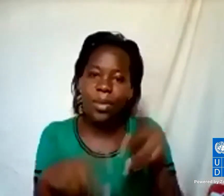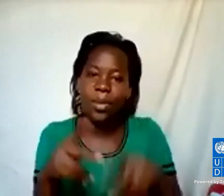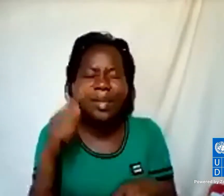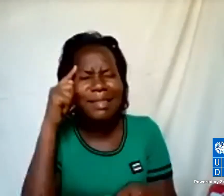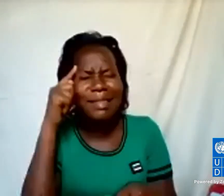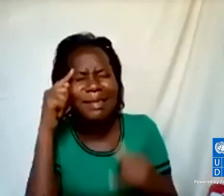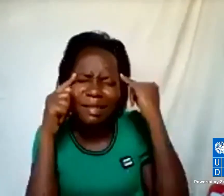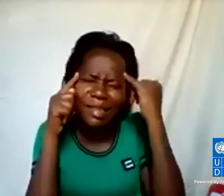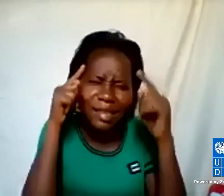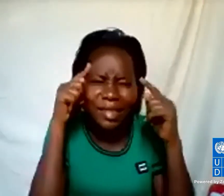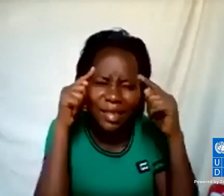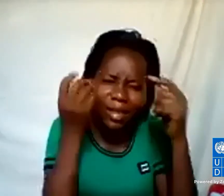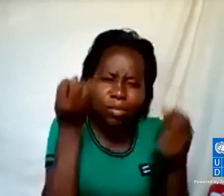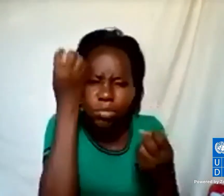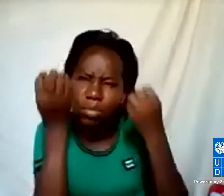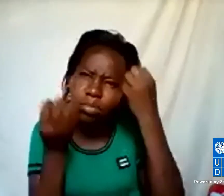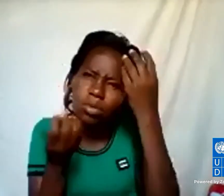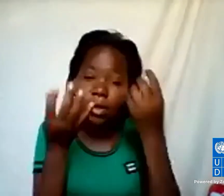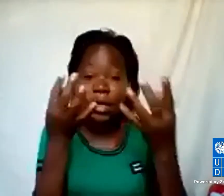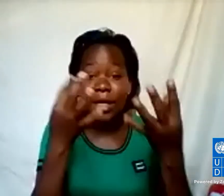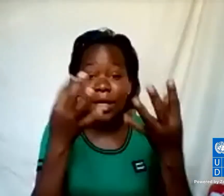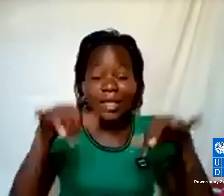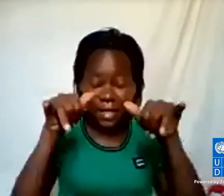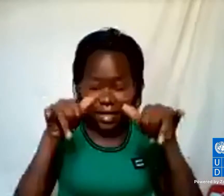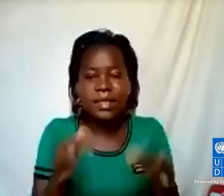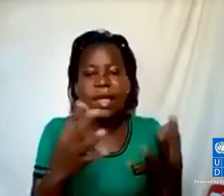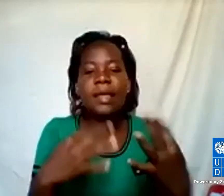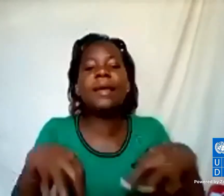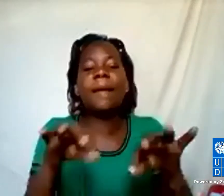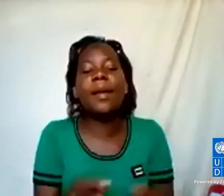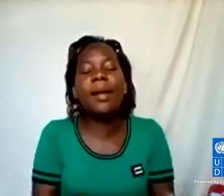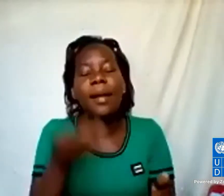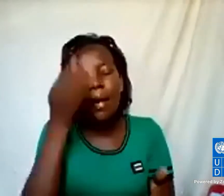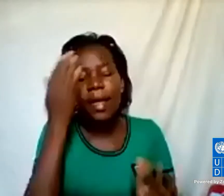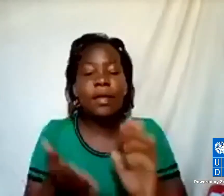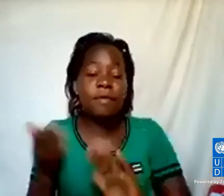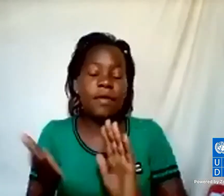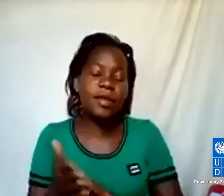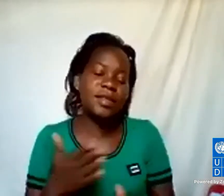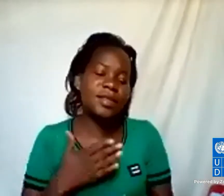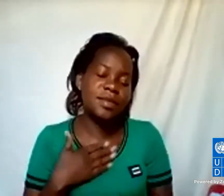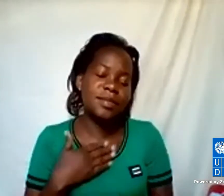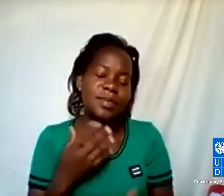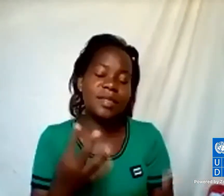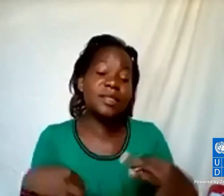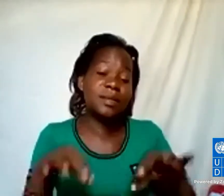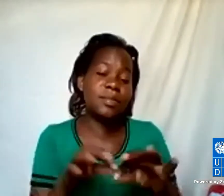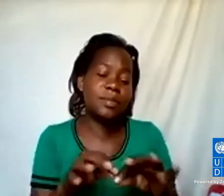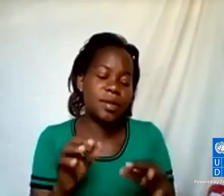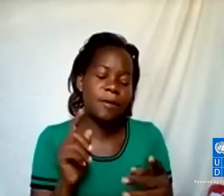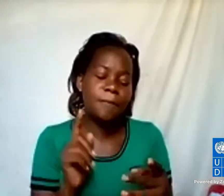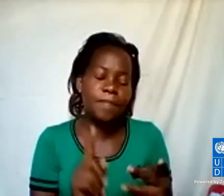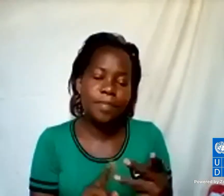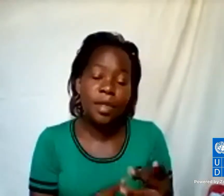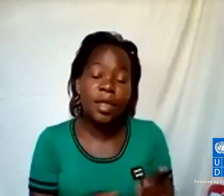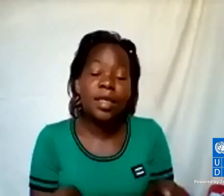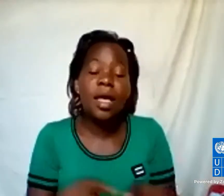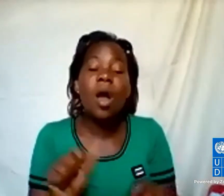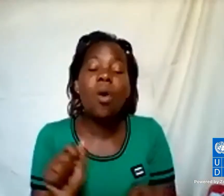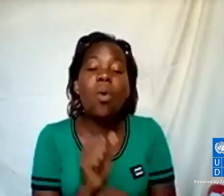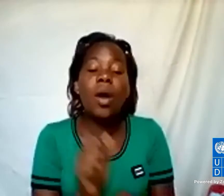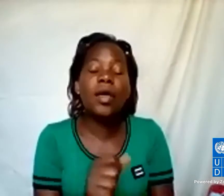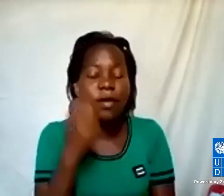box, staying relevant, learning as much as possible. For me, that is critical. And then two, I have worked for CCBA.